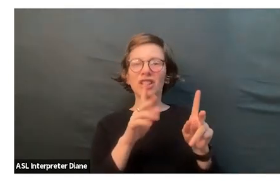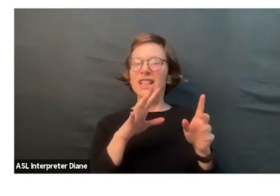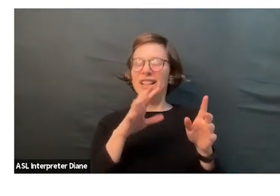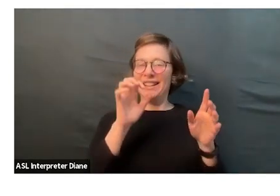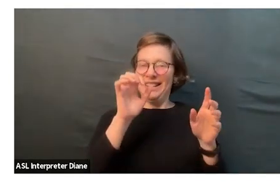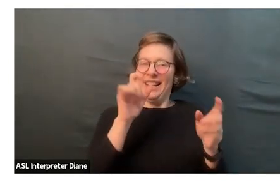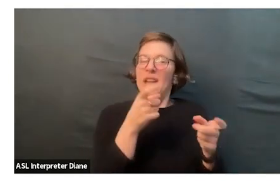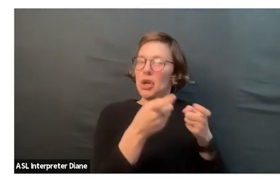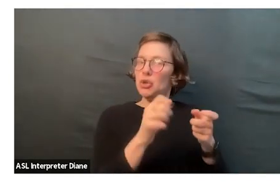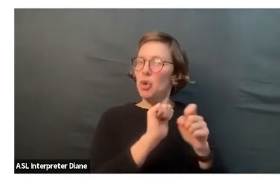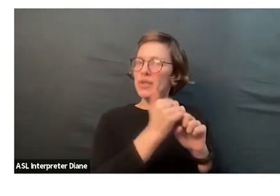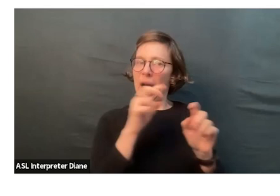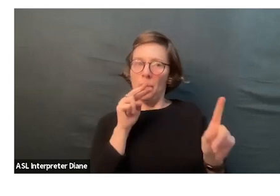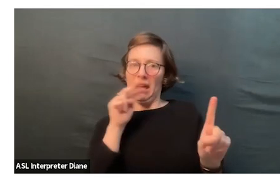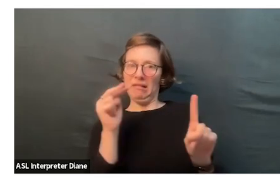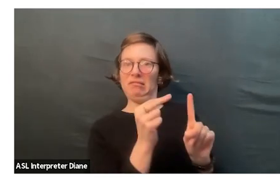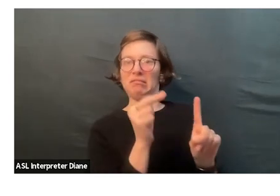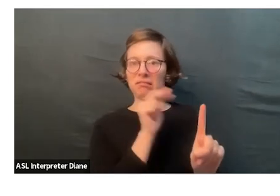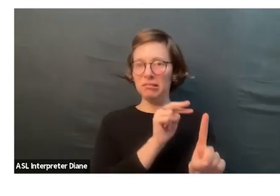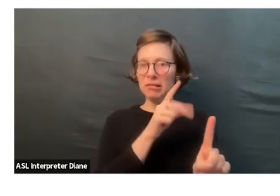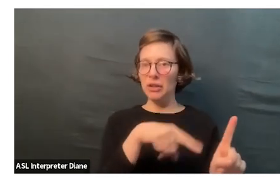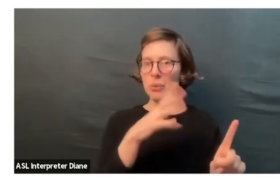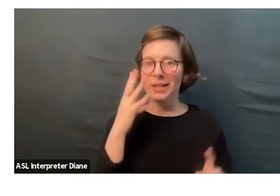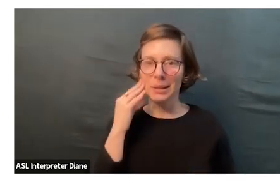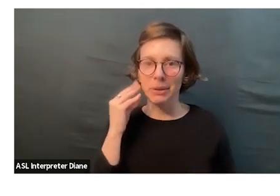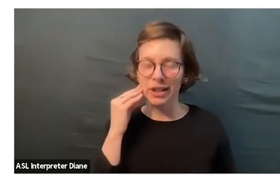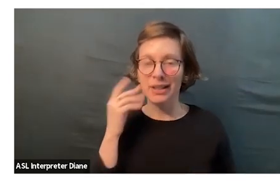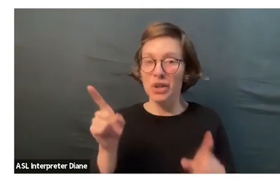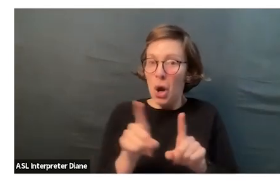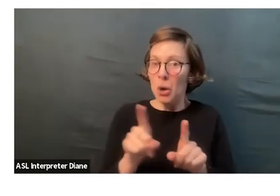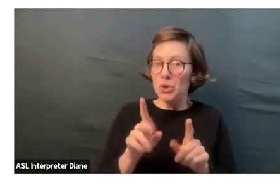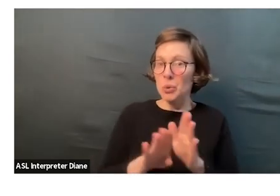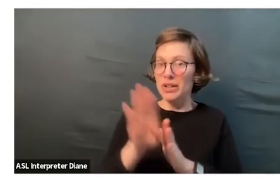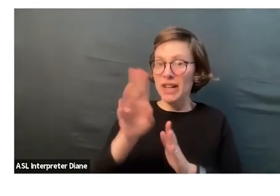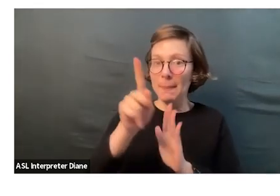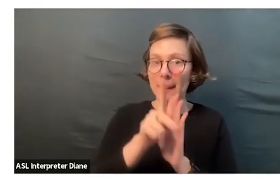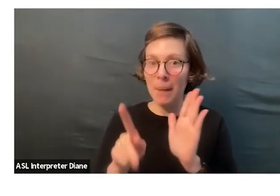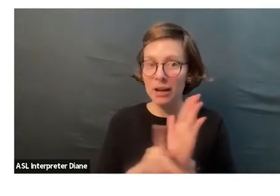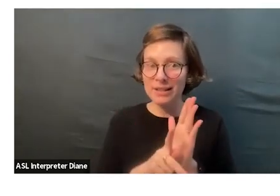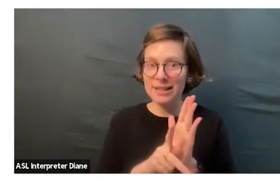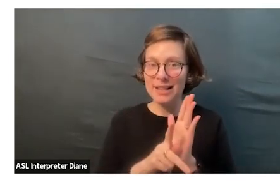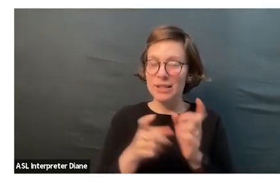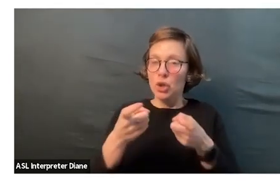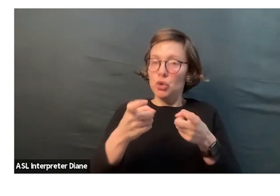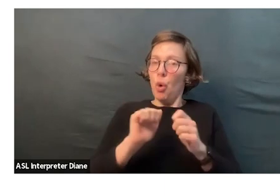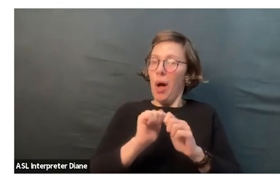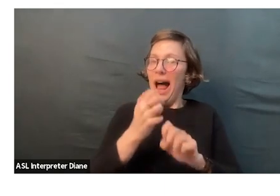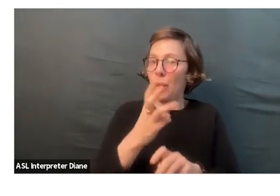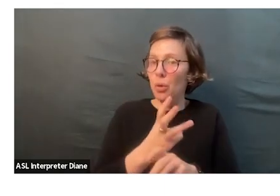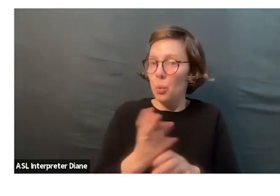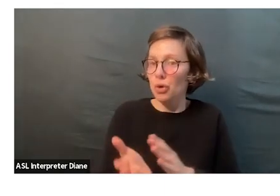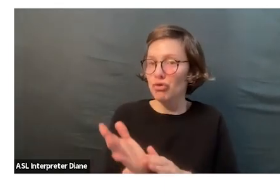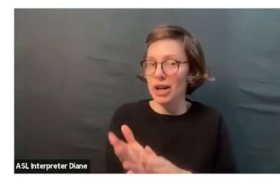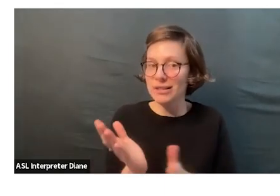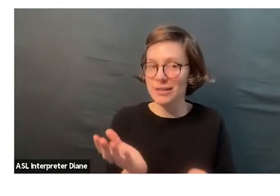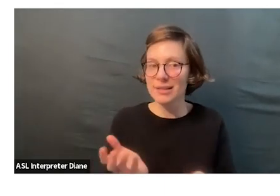division. But these are not sort of the happenstances of like the evils of, industrialization and technology. It